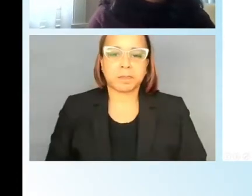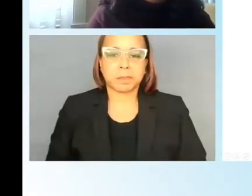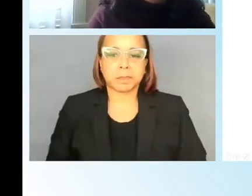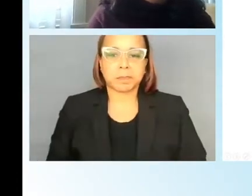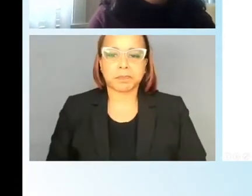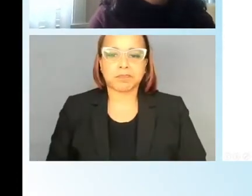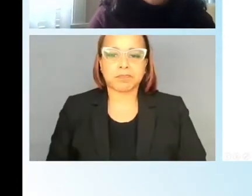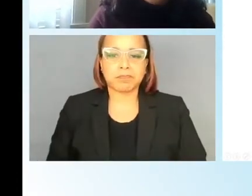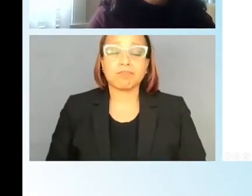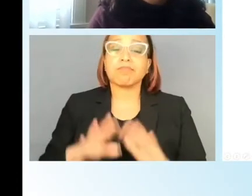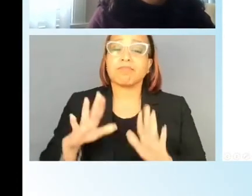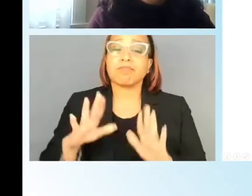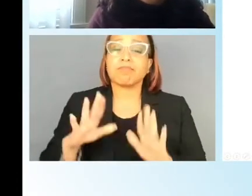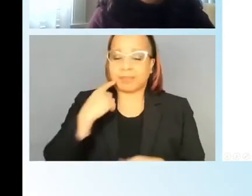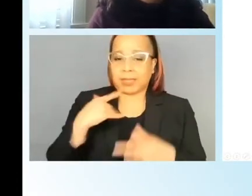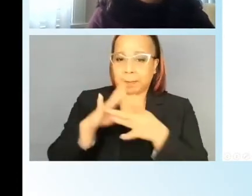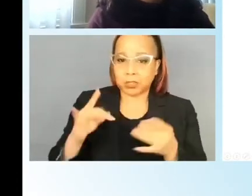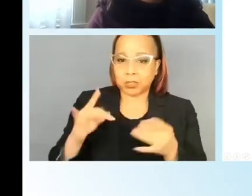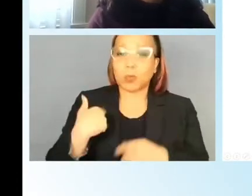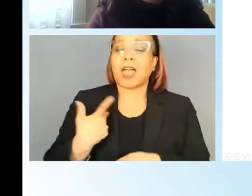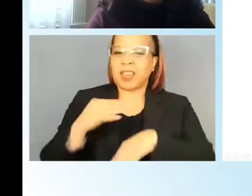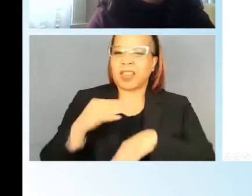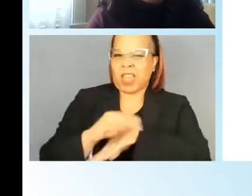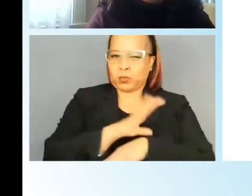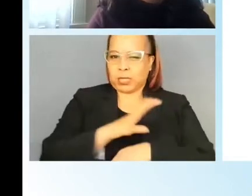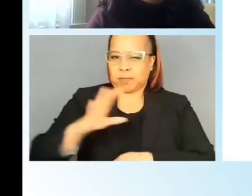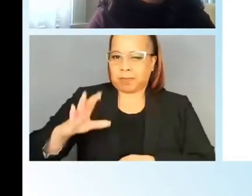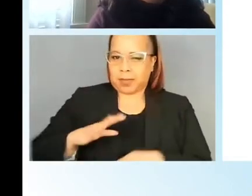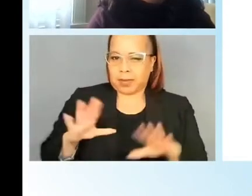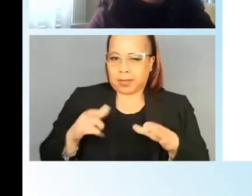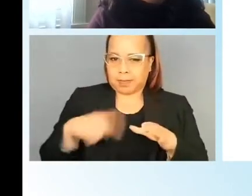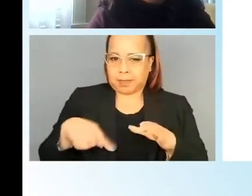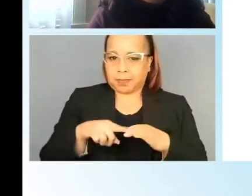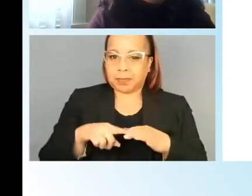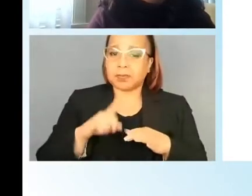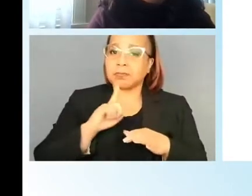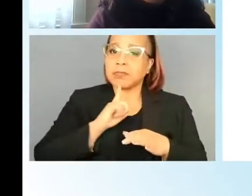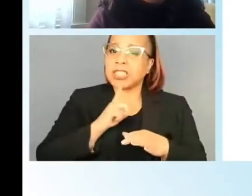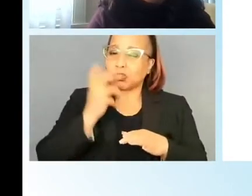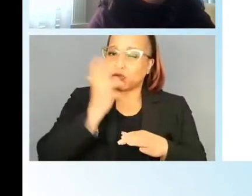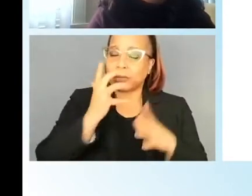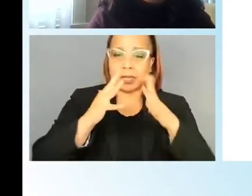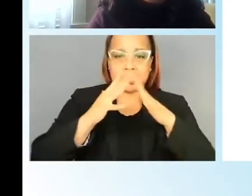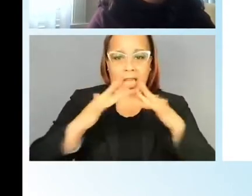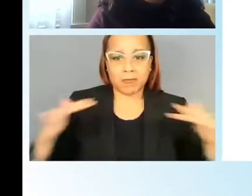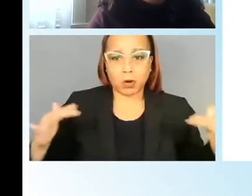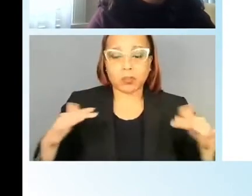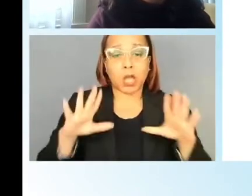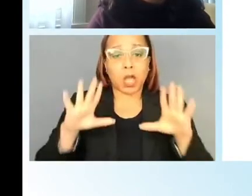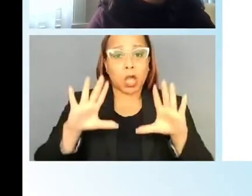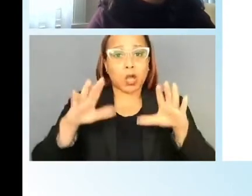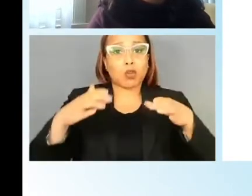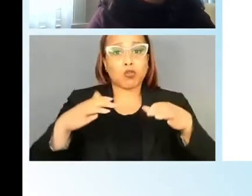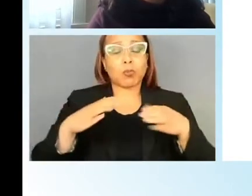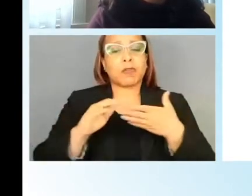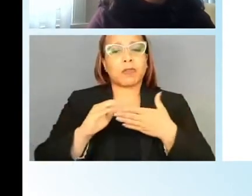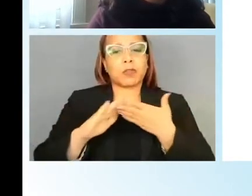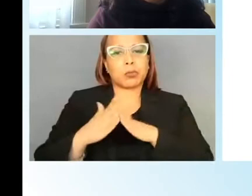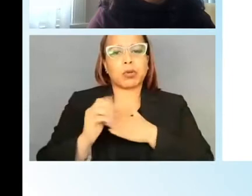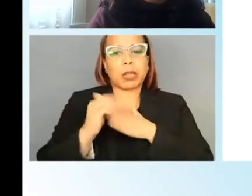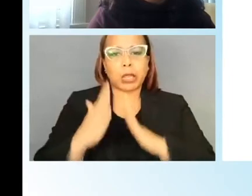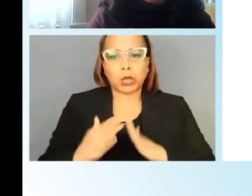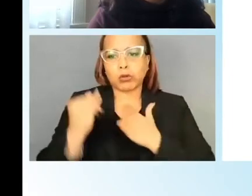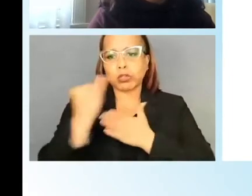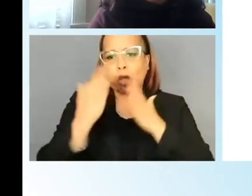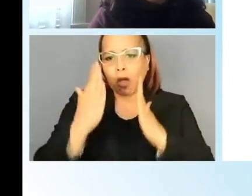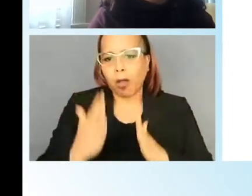As I mentioned, there's an advisory committee. It's extremely diverse. A group of community leaders, artists, architects,